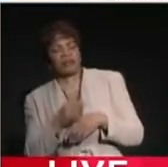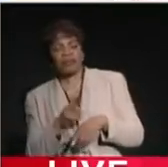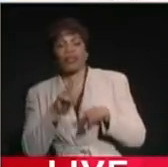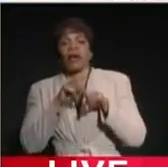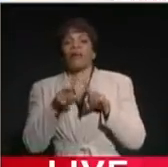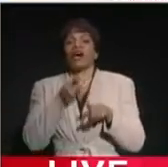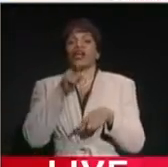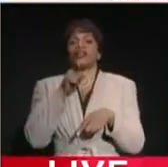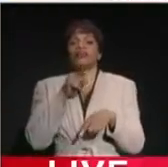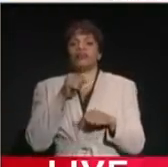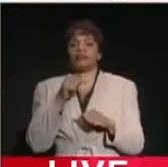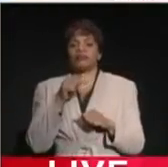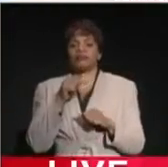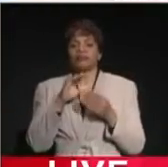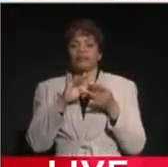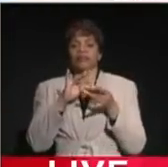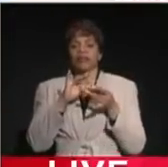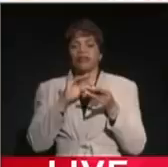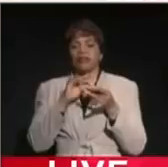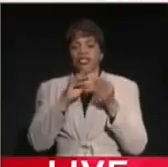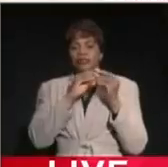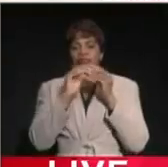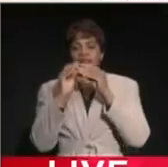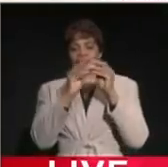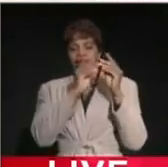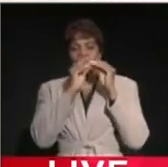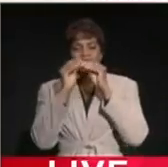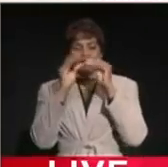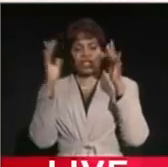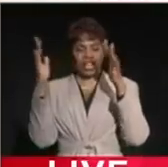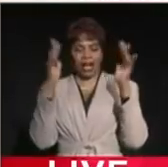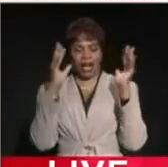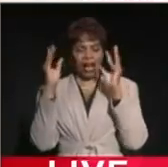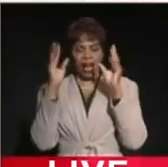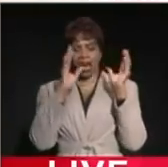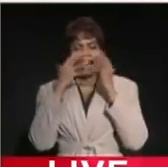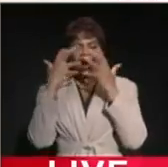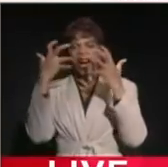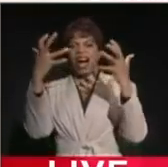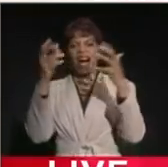You've had the backs of hedge funds. The question was you've had the shout.